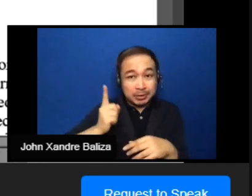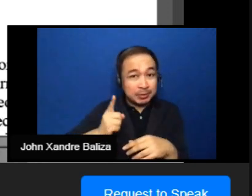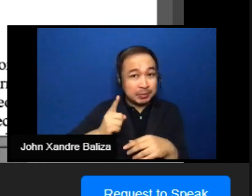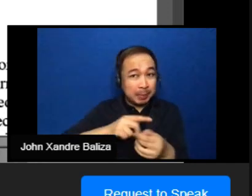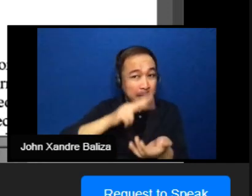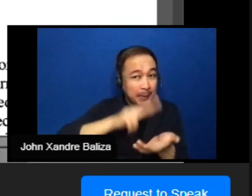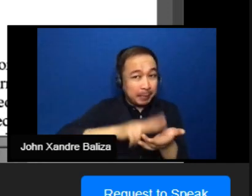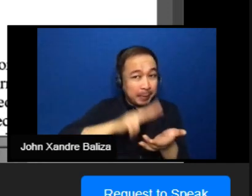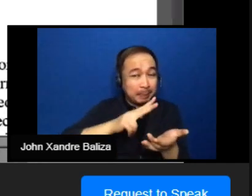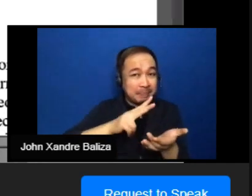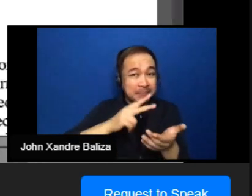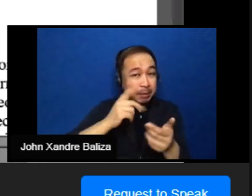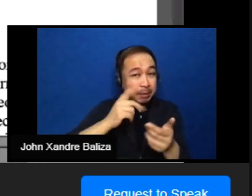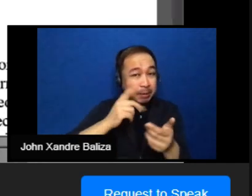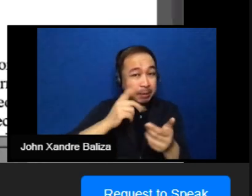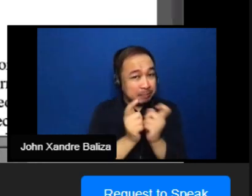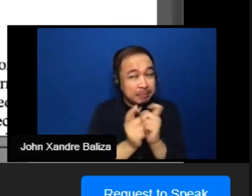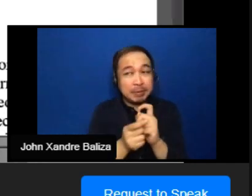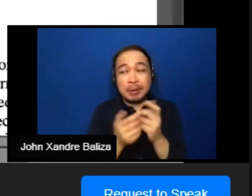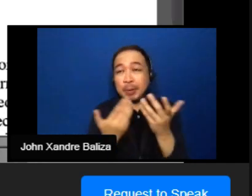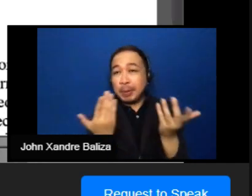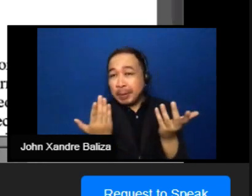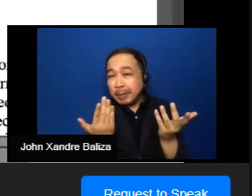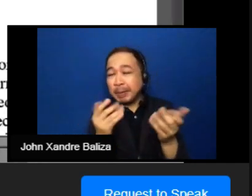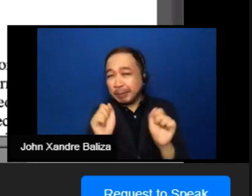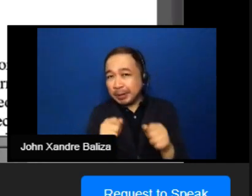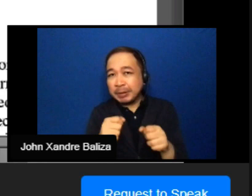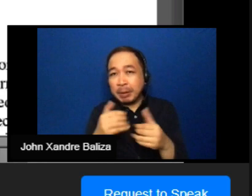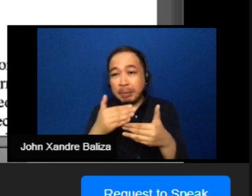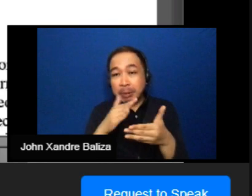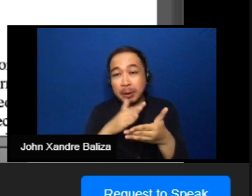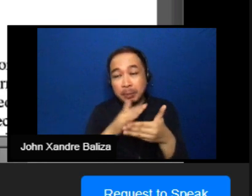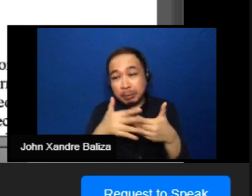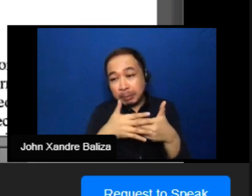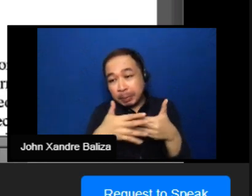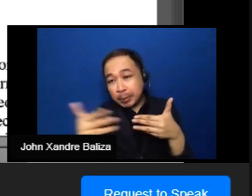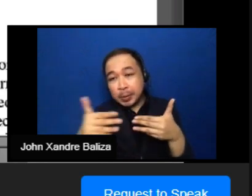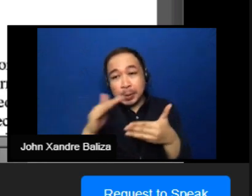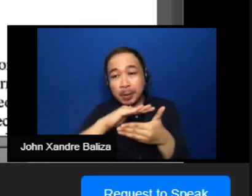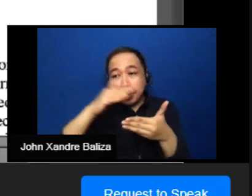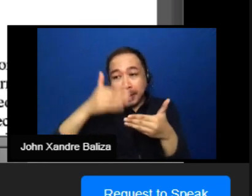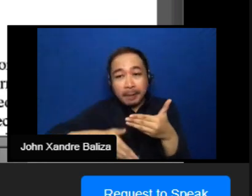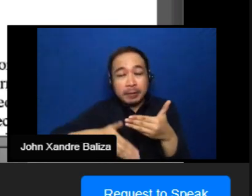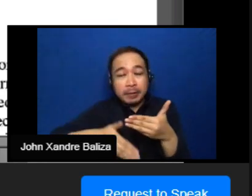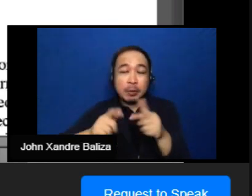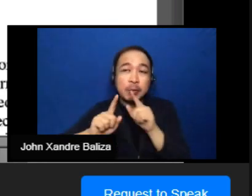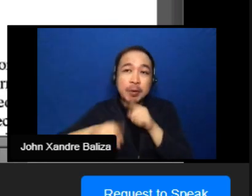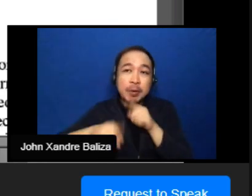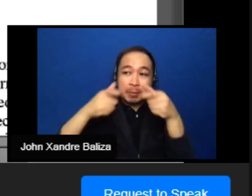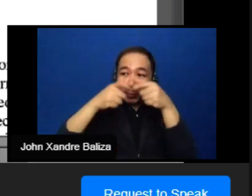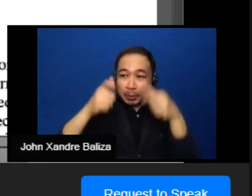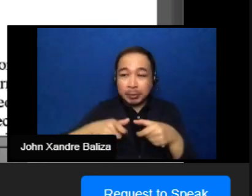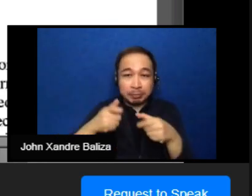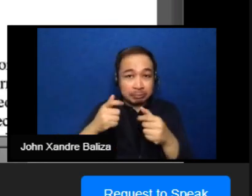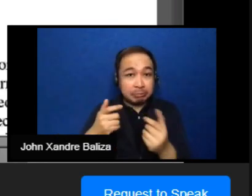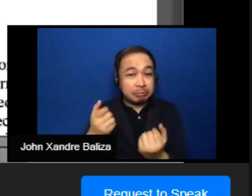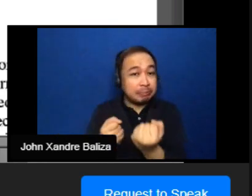the draft report we should adopt endorse the report.